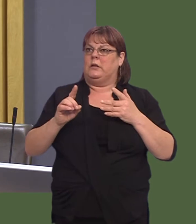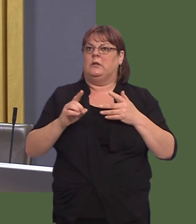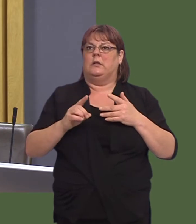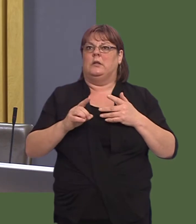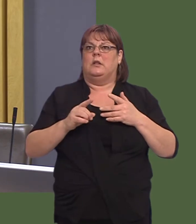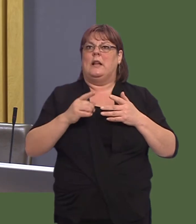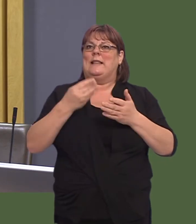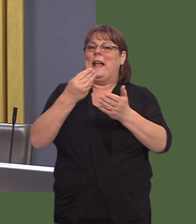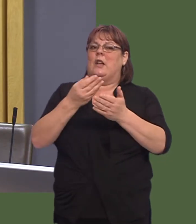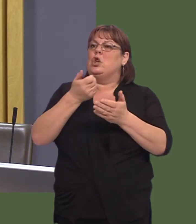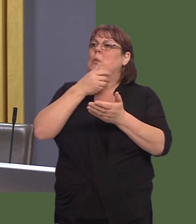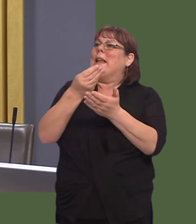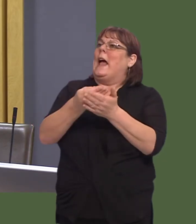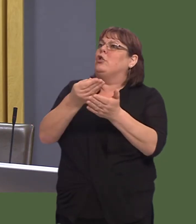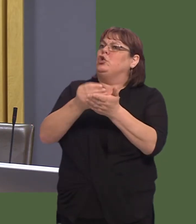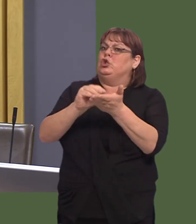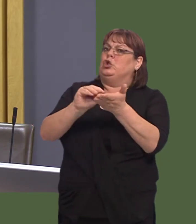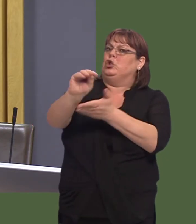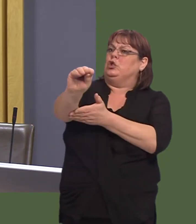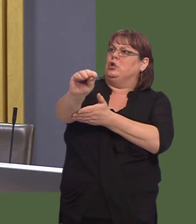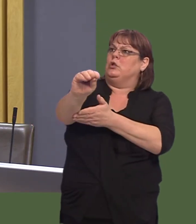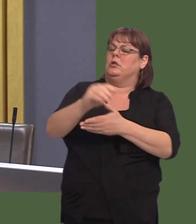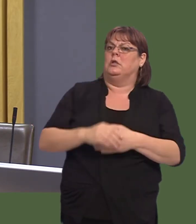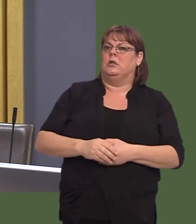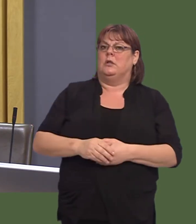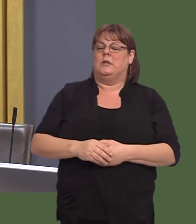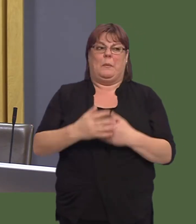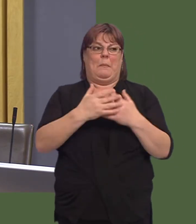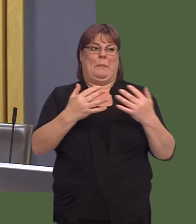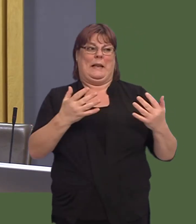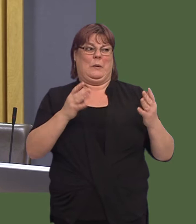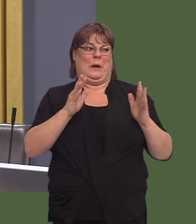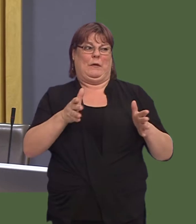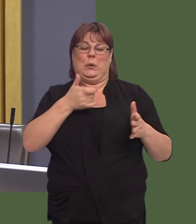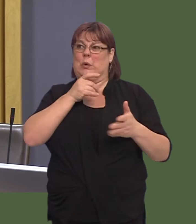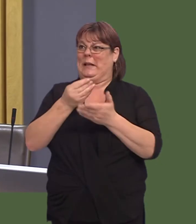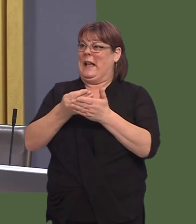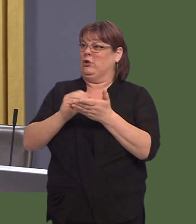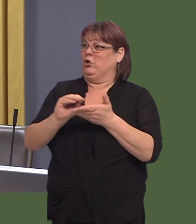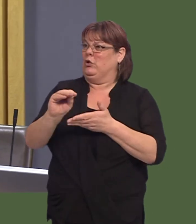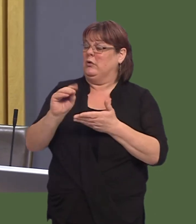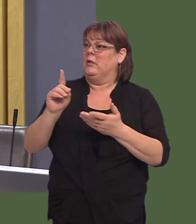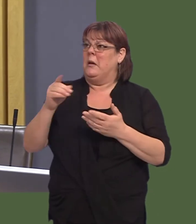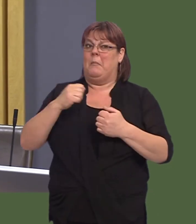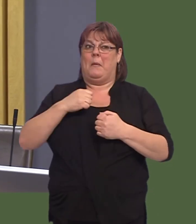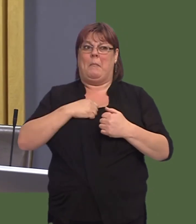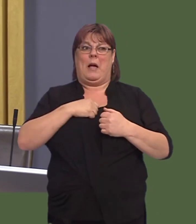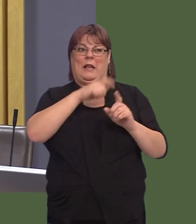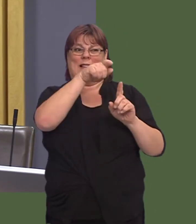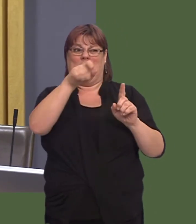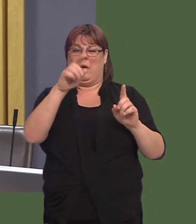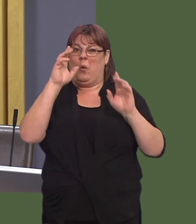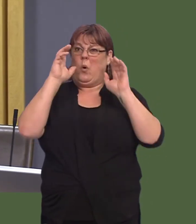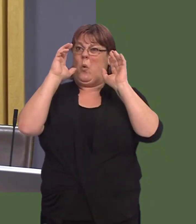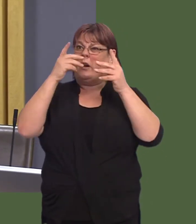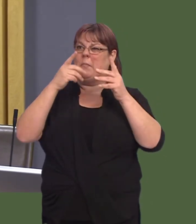cash purchases, and many of those won't be in that position. So my constituents do fear that the